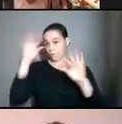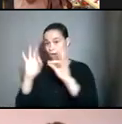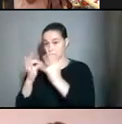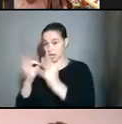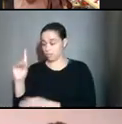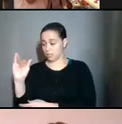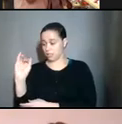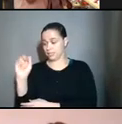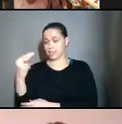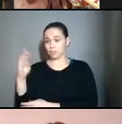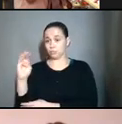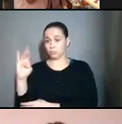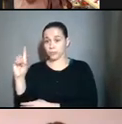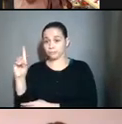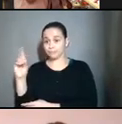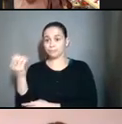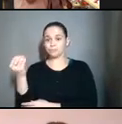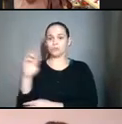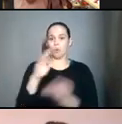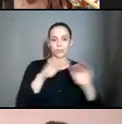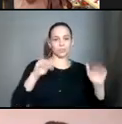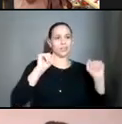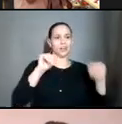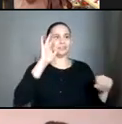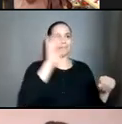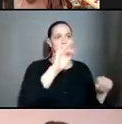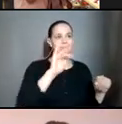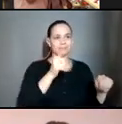click on their avatar and play.